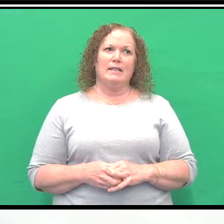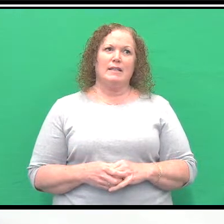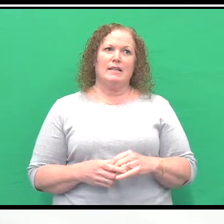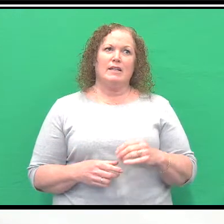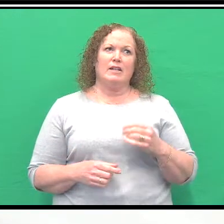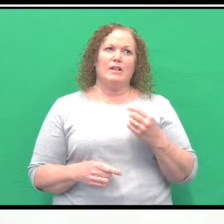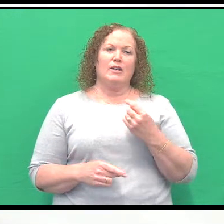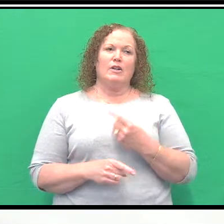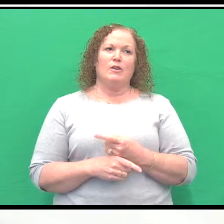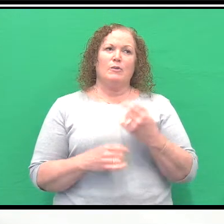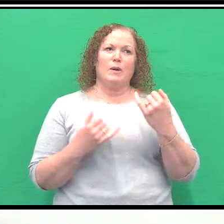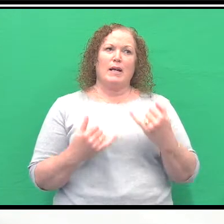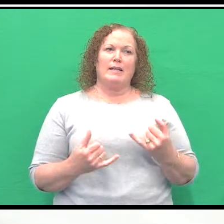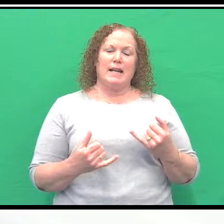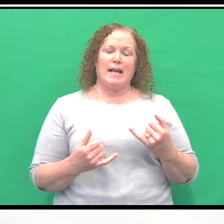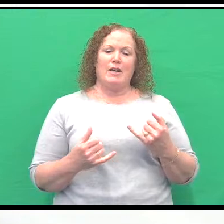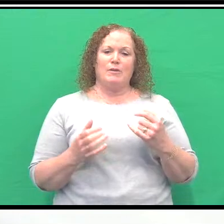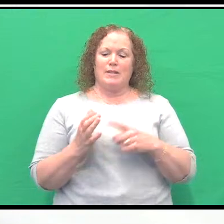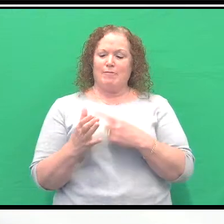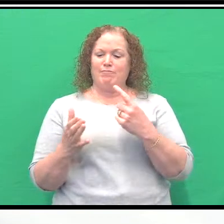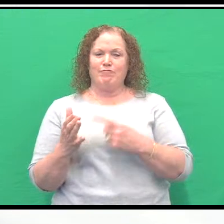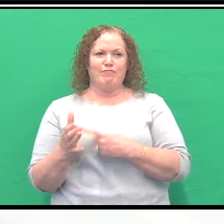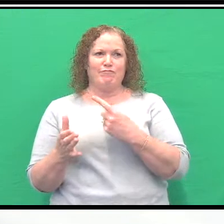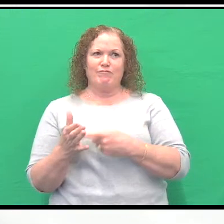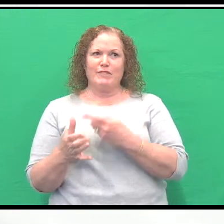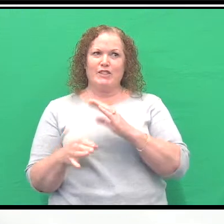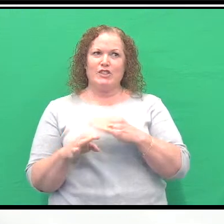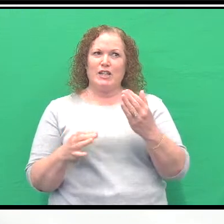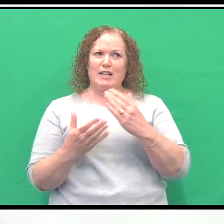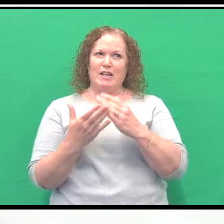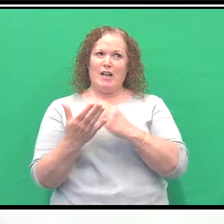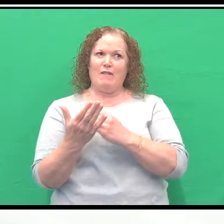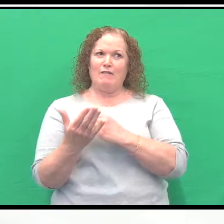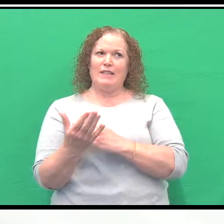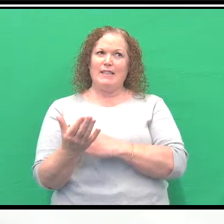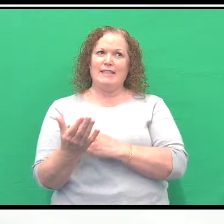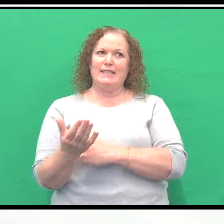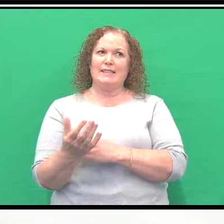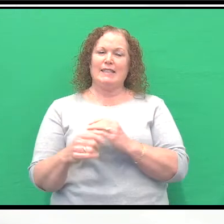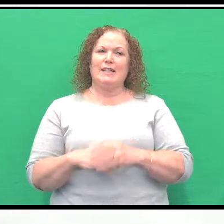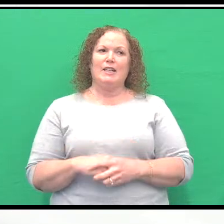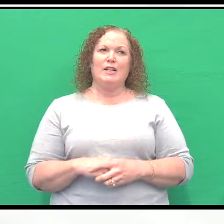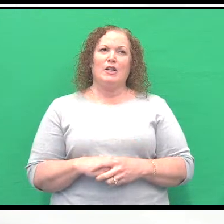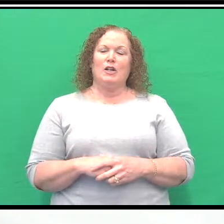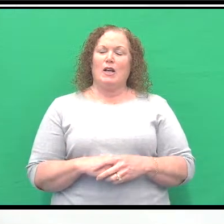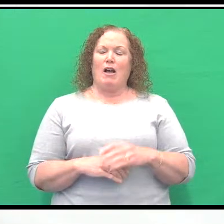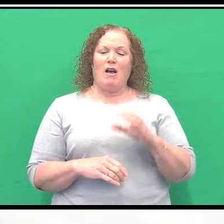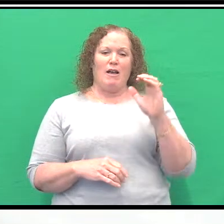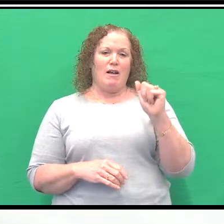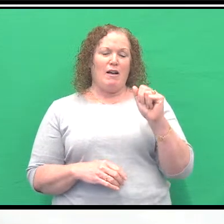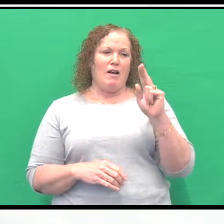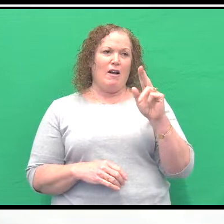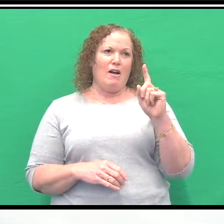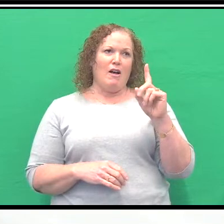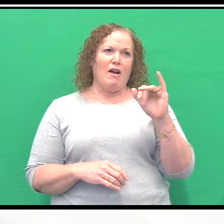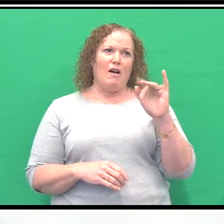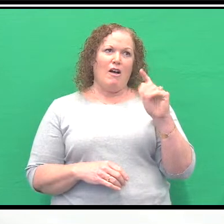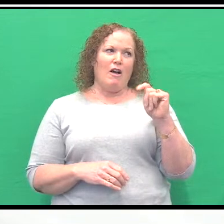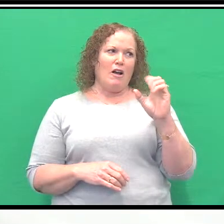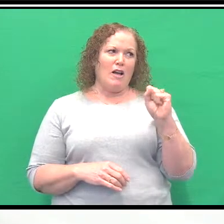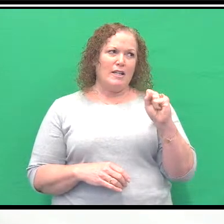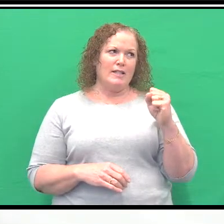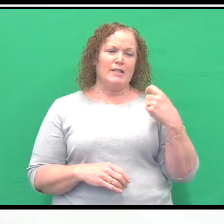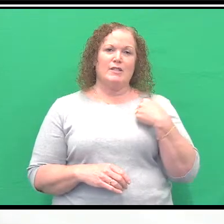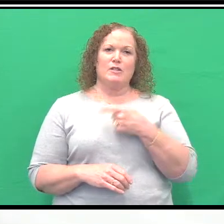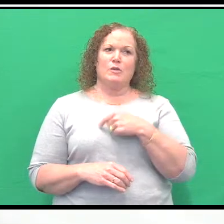and checkoff lists that we can do. Audits, we've been doing that. We, in fact, are doing a current audit right now just to evaluate